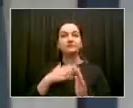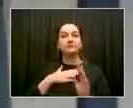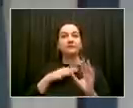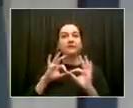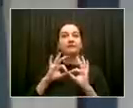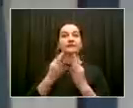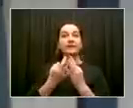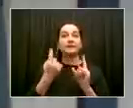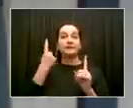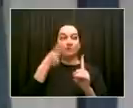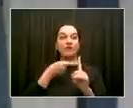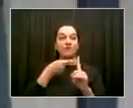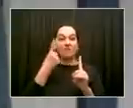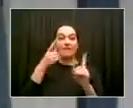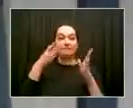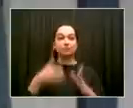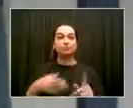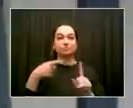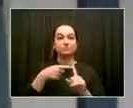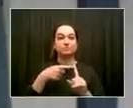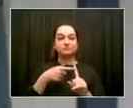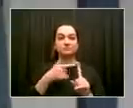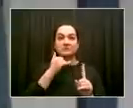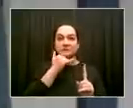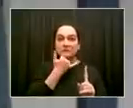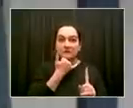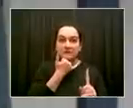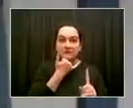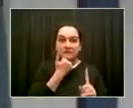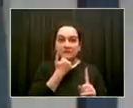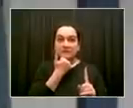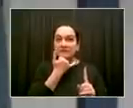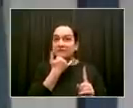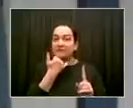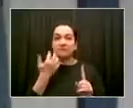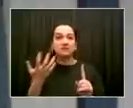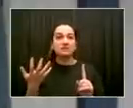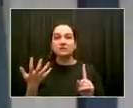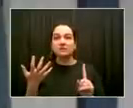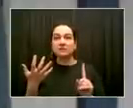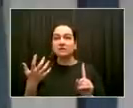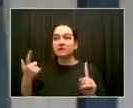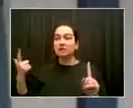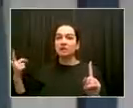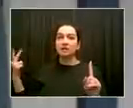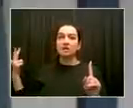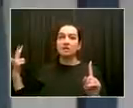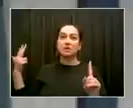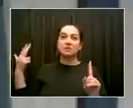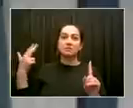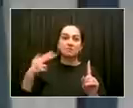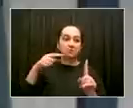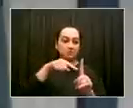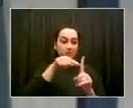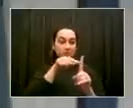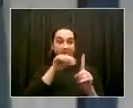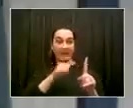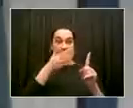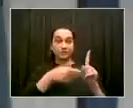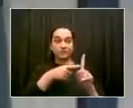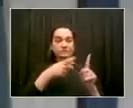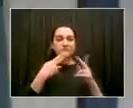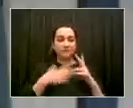firsthand the difference between having technology in the right area, what that can do in terms of getting people that are perpetrators of violent crime, versus not